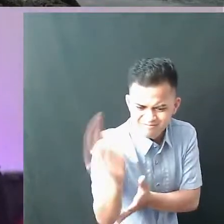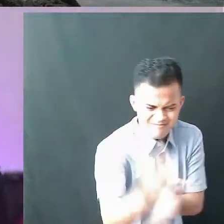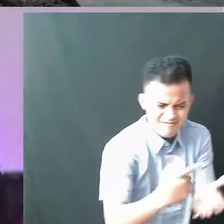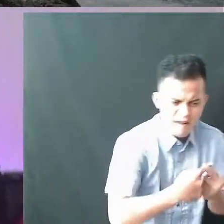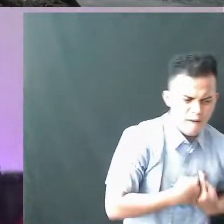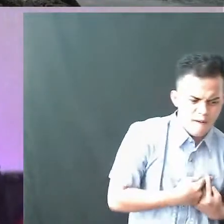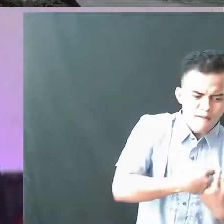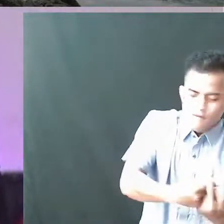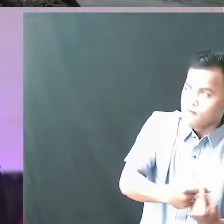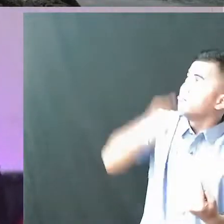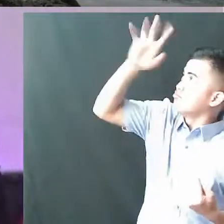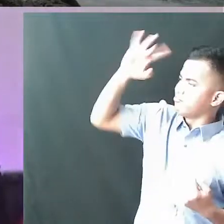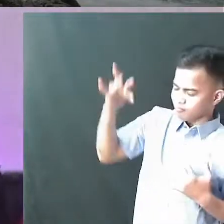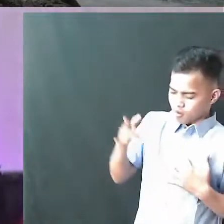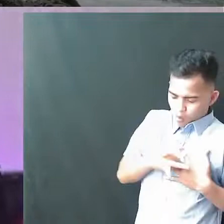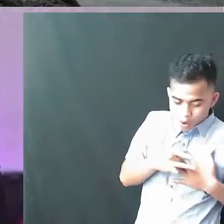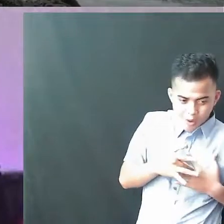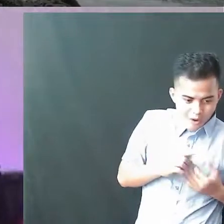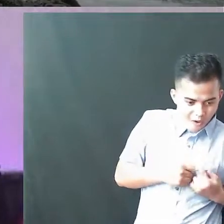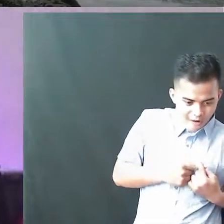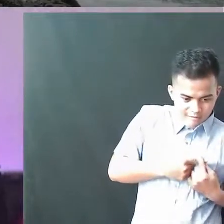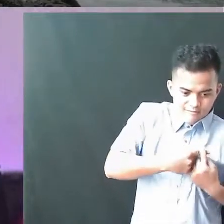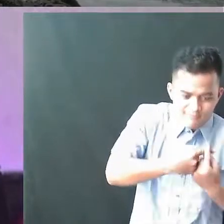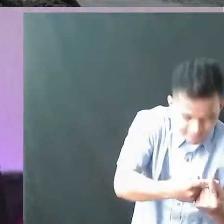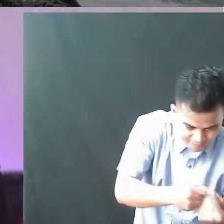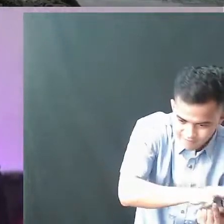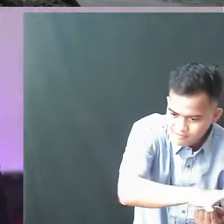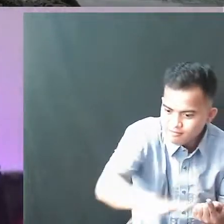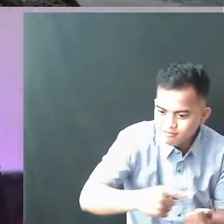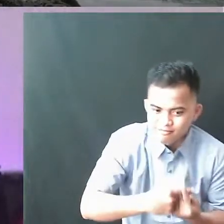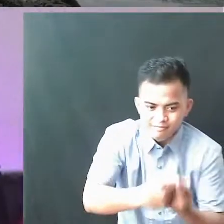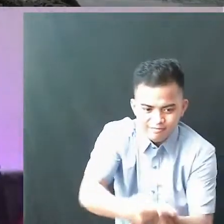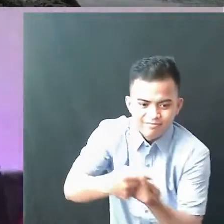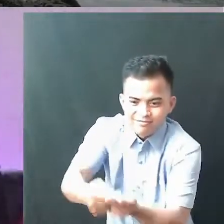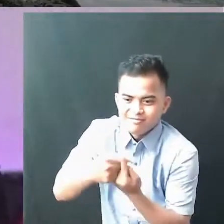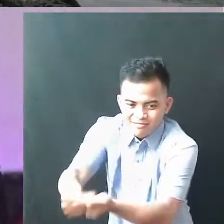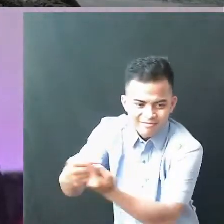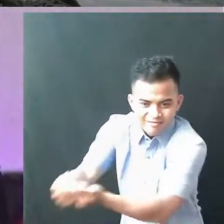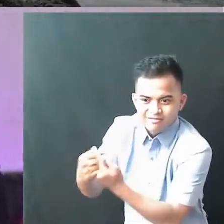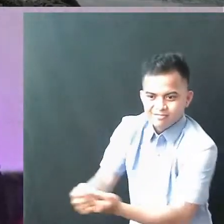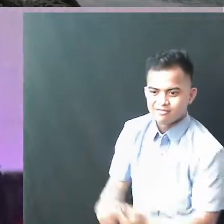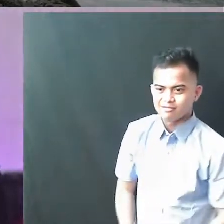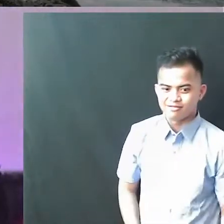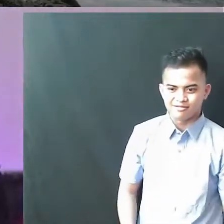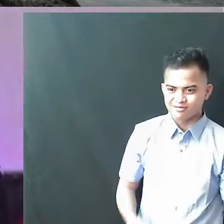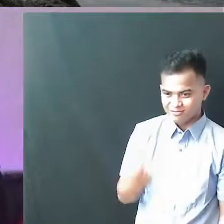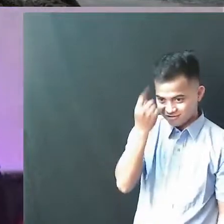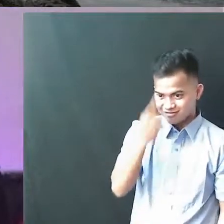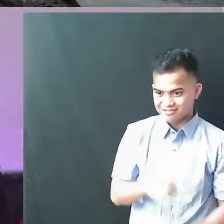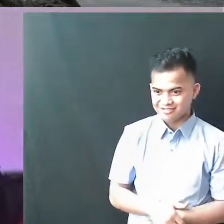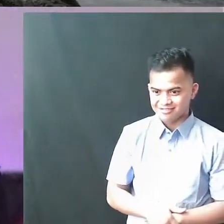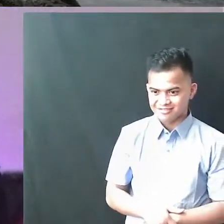kaninyo. And this I do for the gospel's sake, that I might be partaker